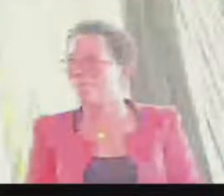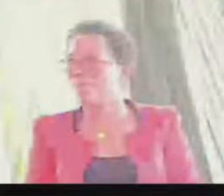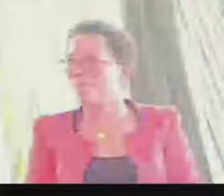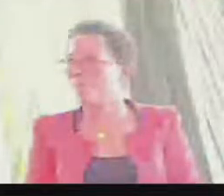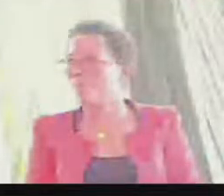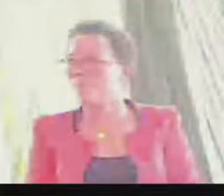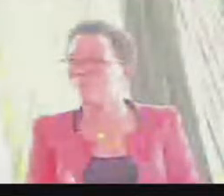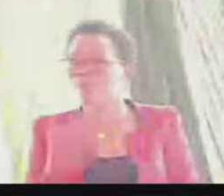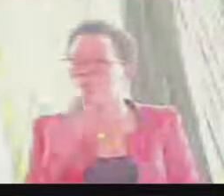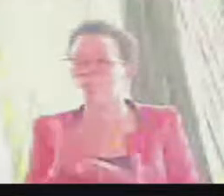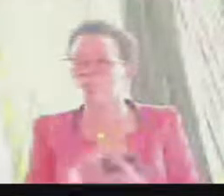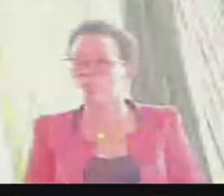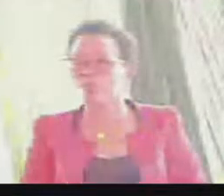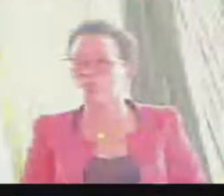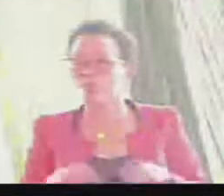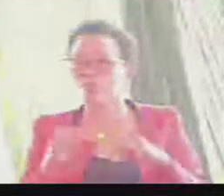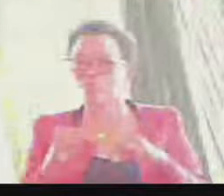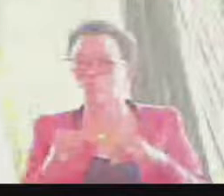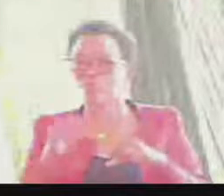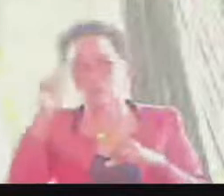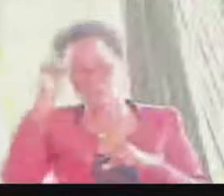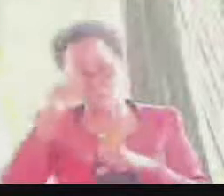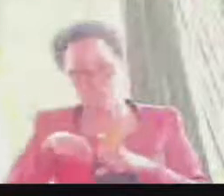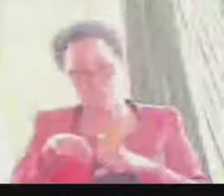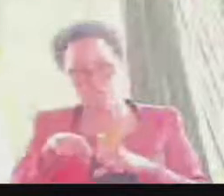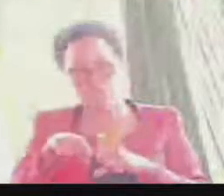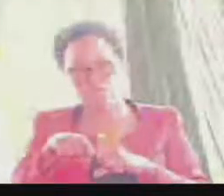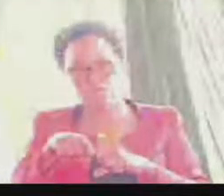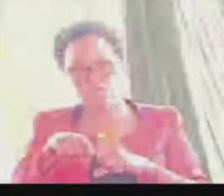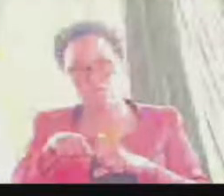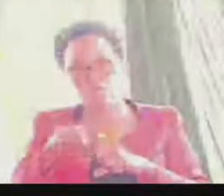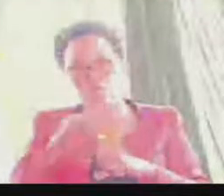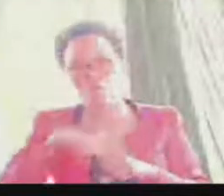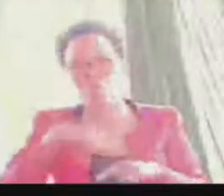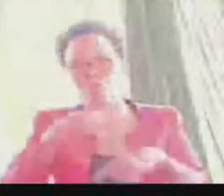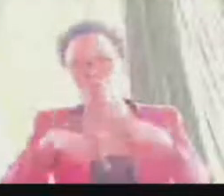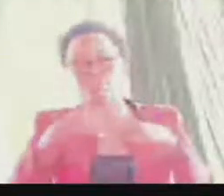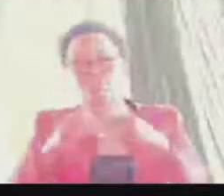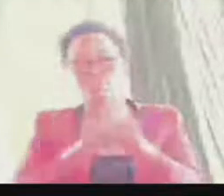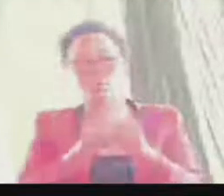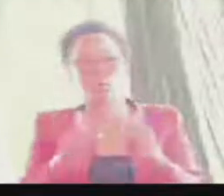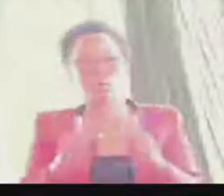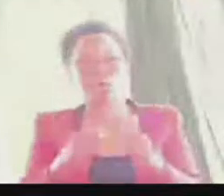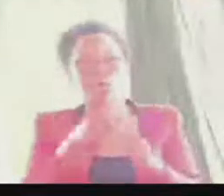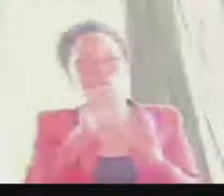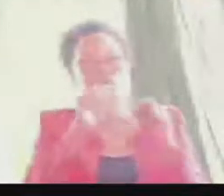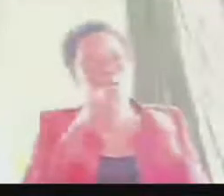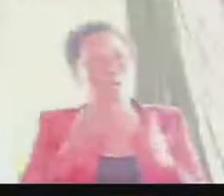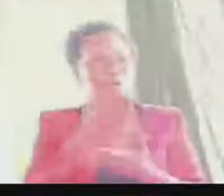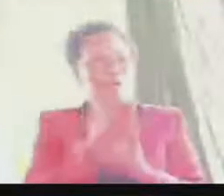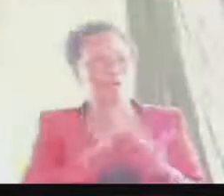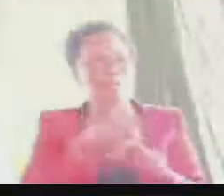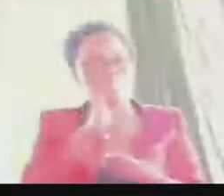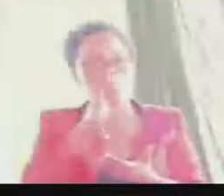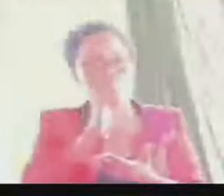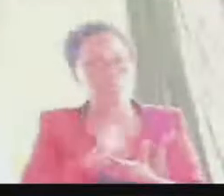Thank you, Judge. We are going well. Judge, you can have a sip of water. It's 2 hours.